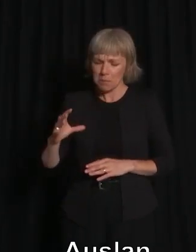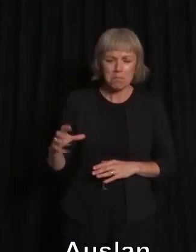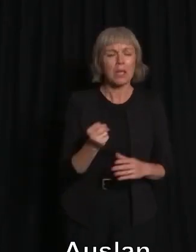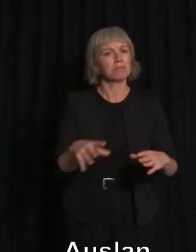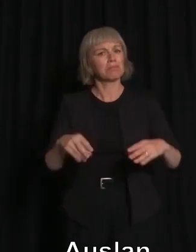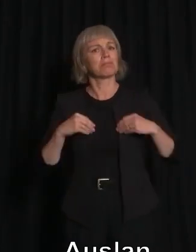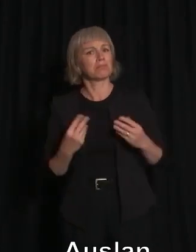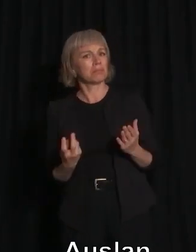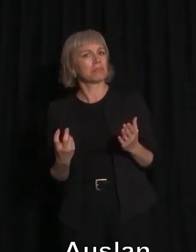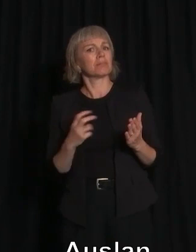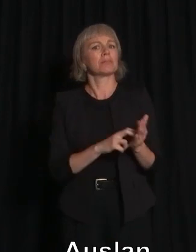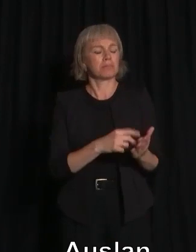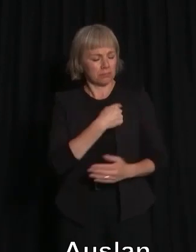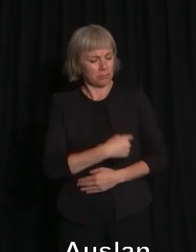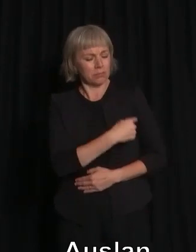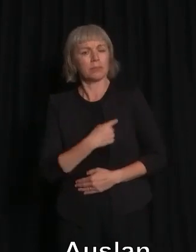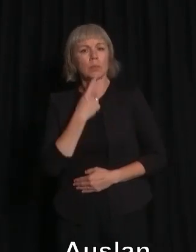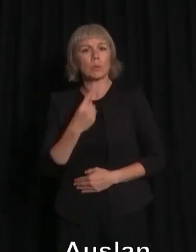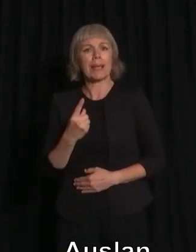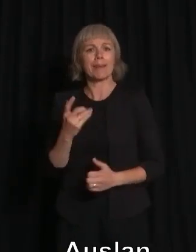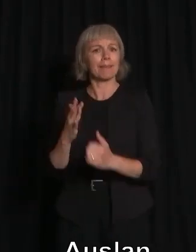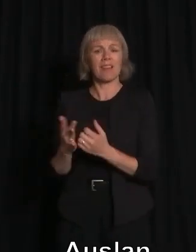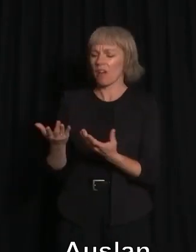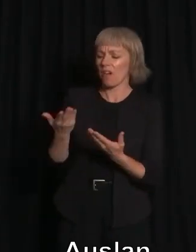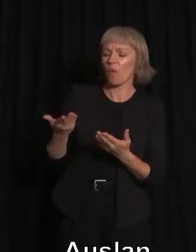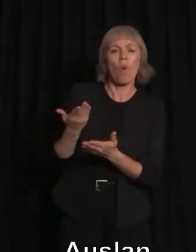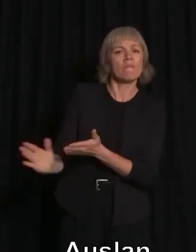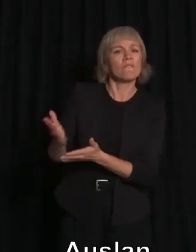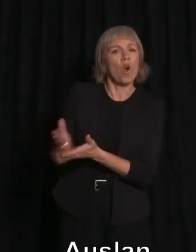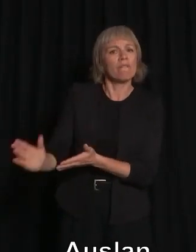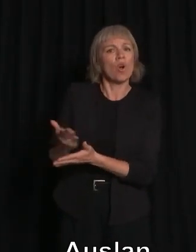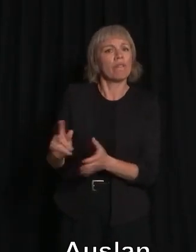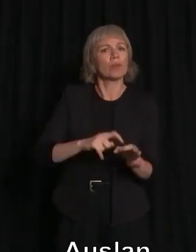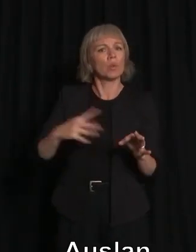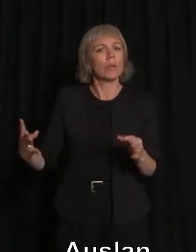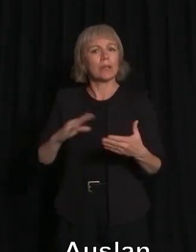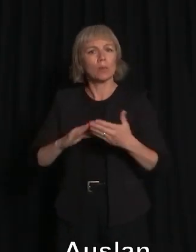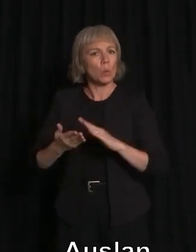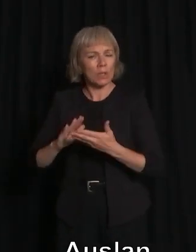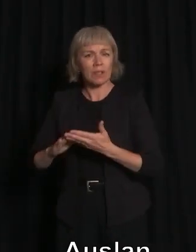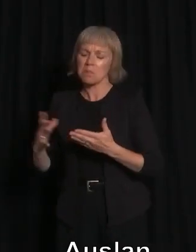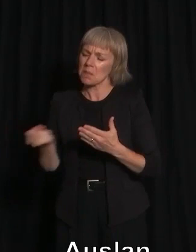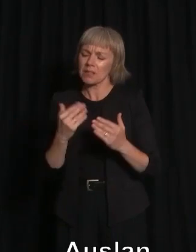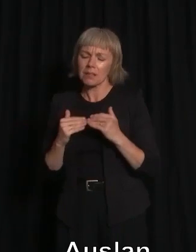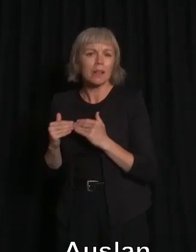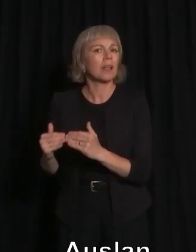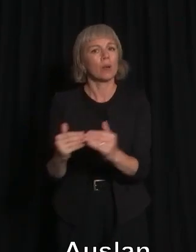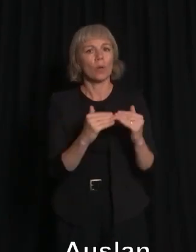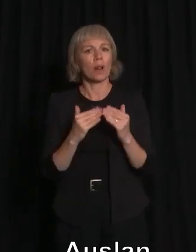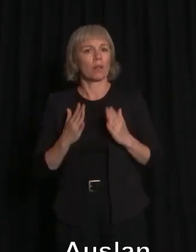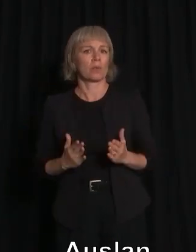the pledge of not leaving anybody behind, and in line with the human rights substantive,